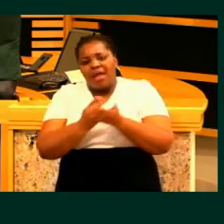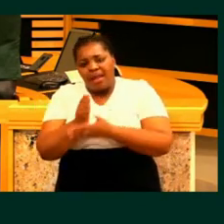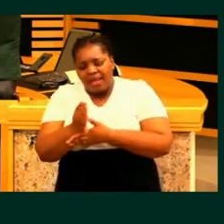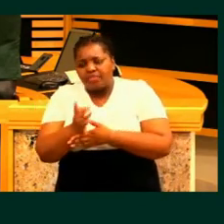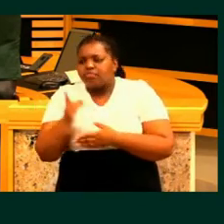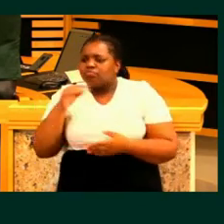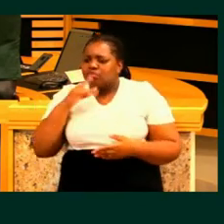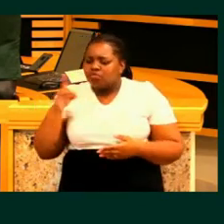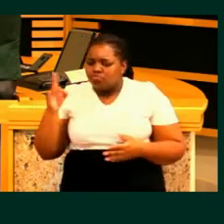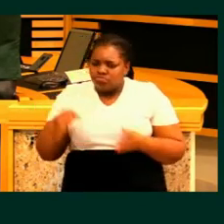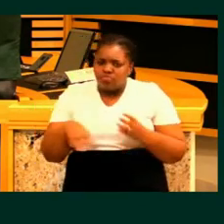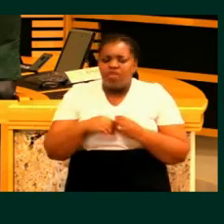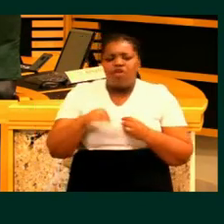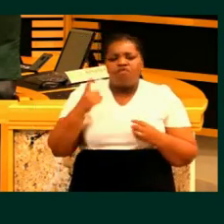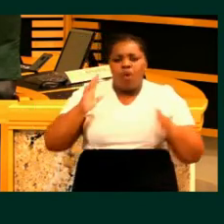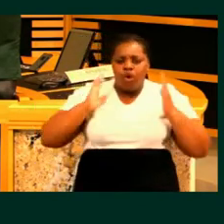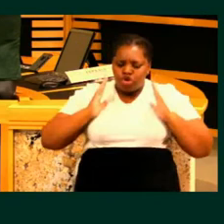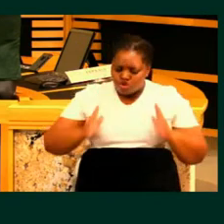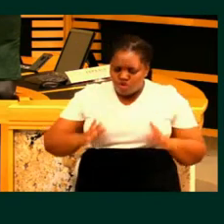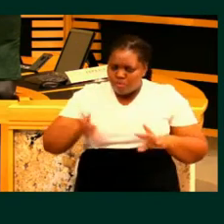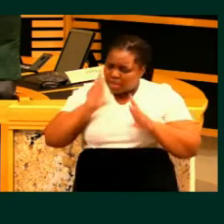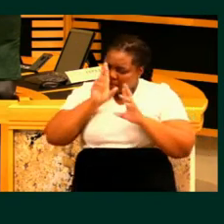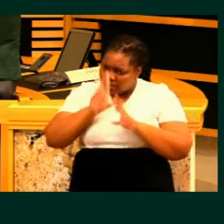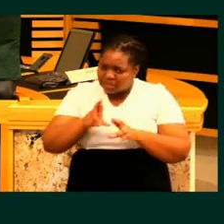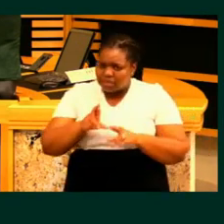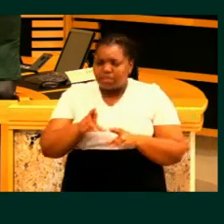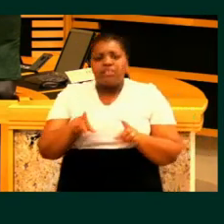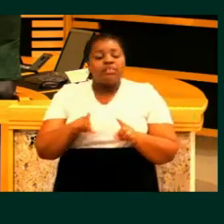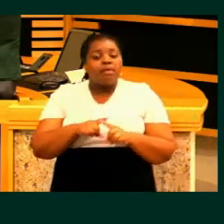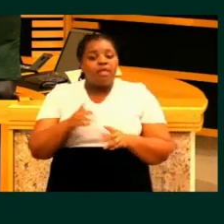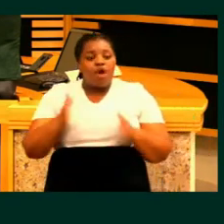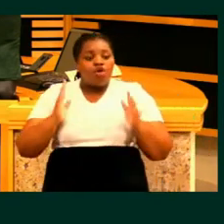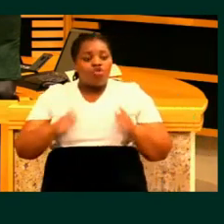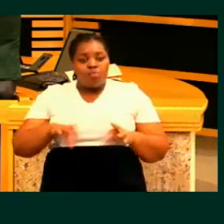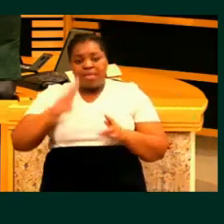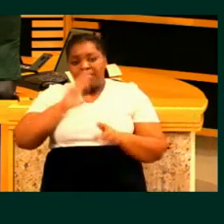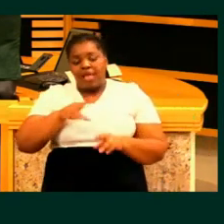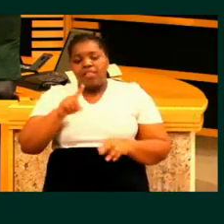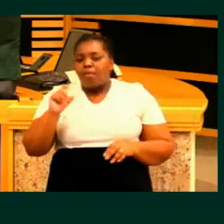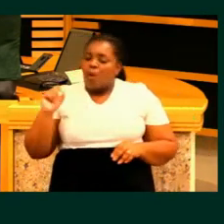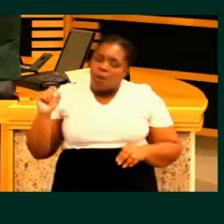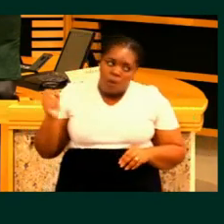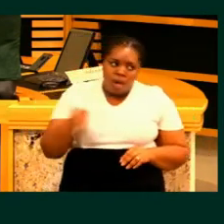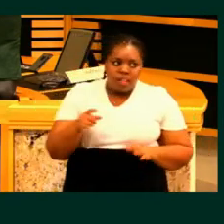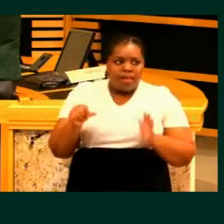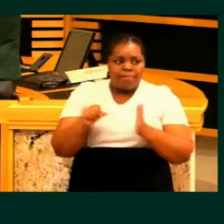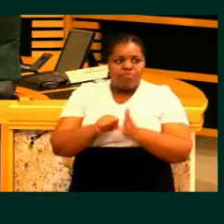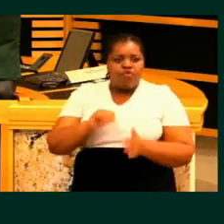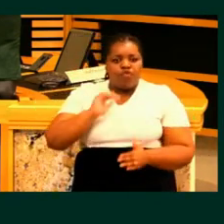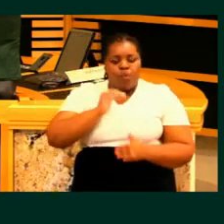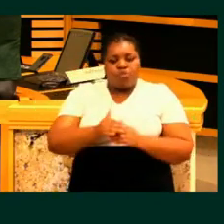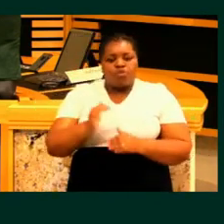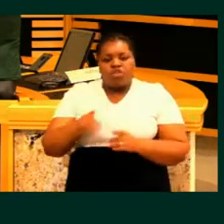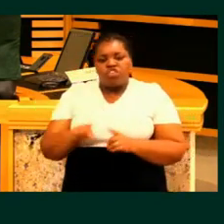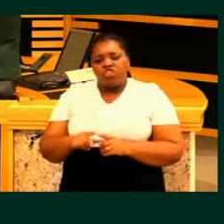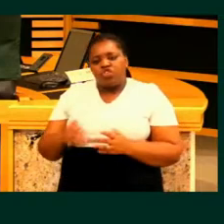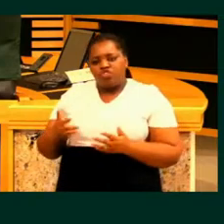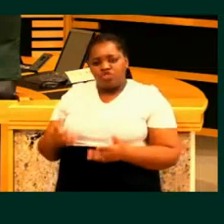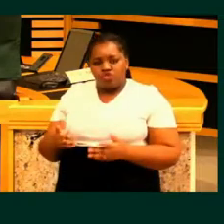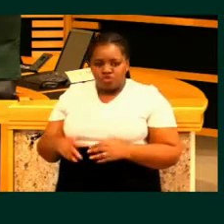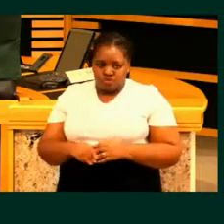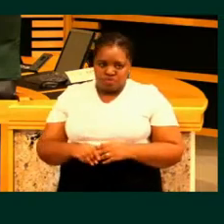manifestation of human dignity and as such human dignity is the all Cornerstone for the protection of such other